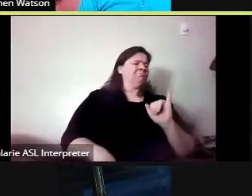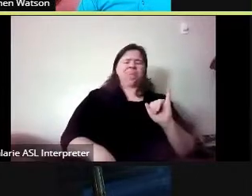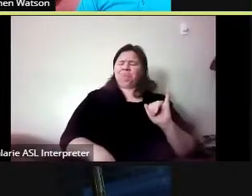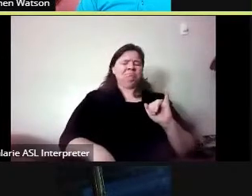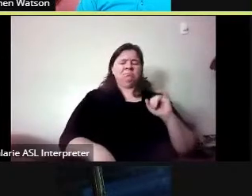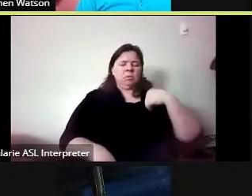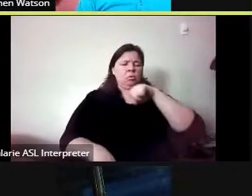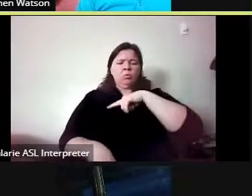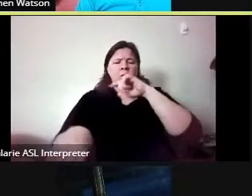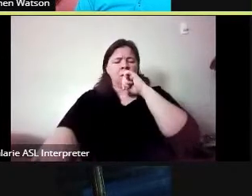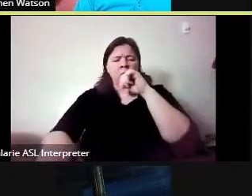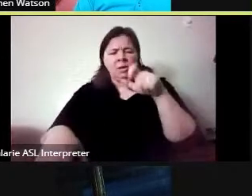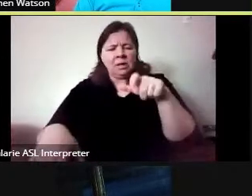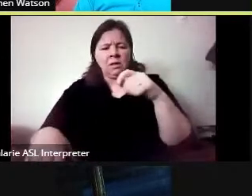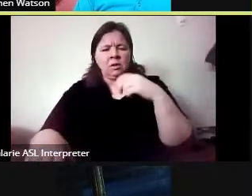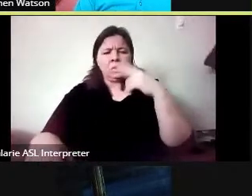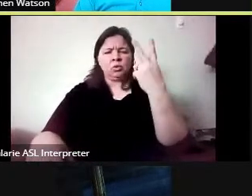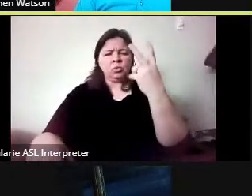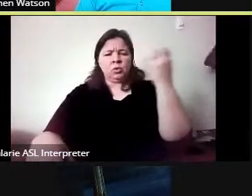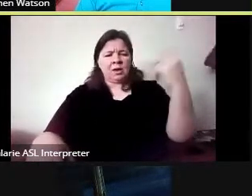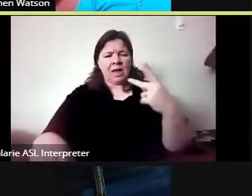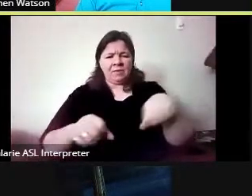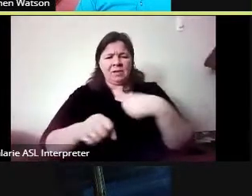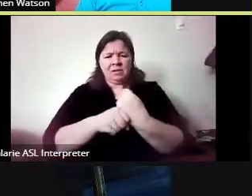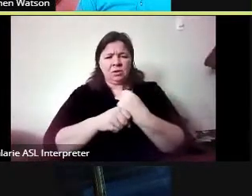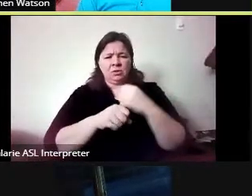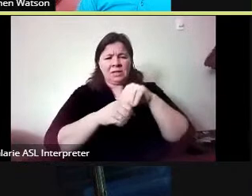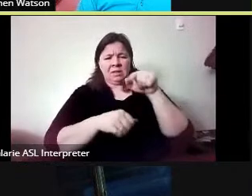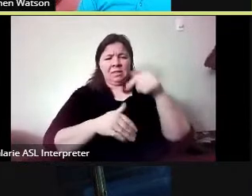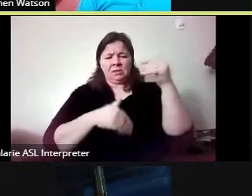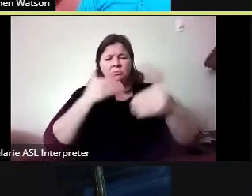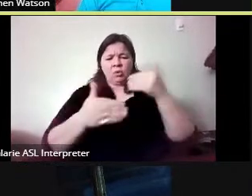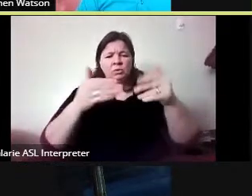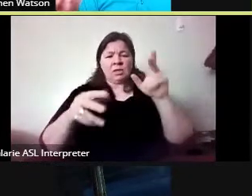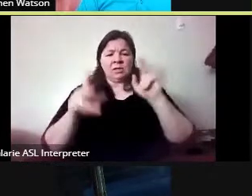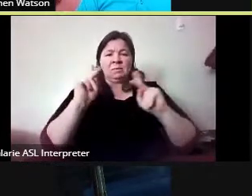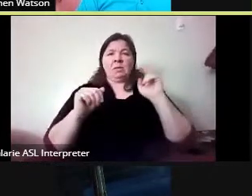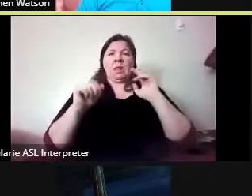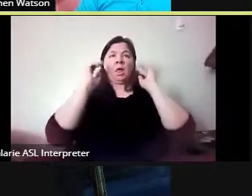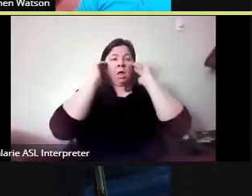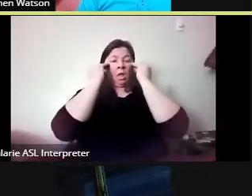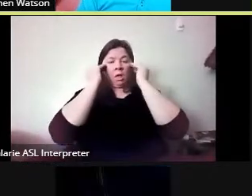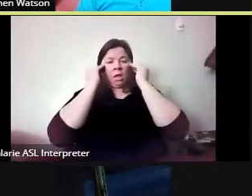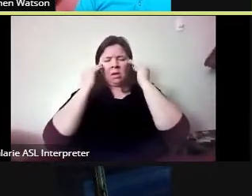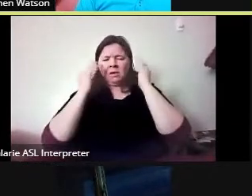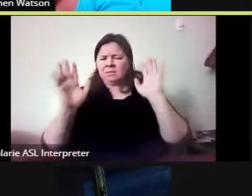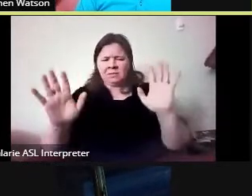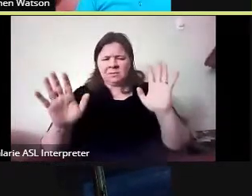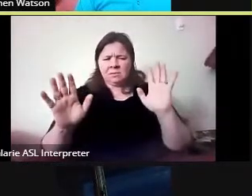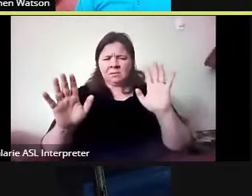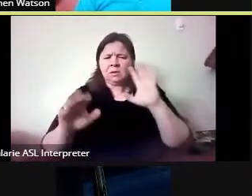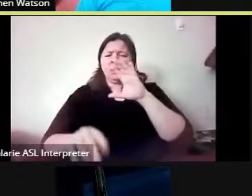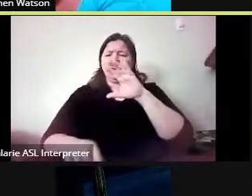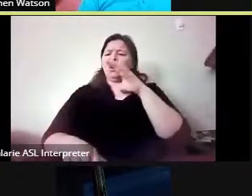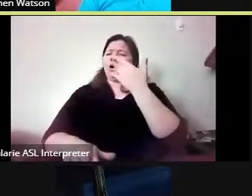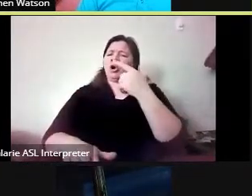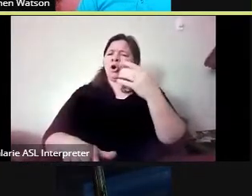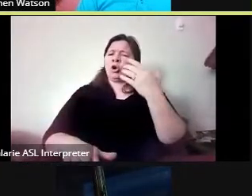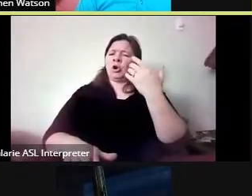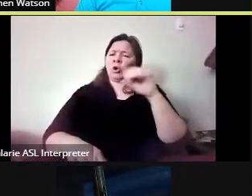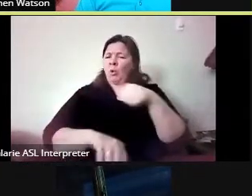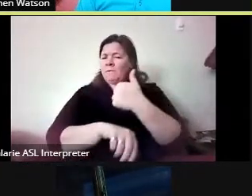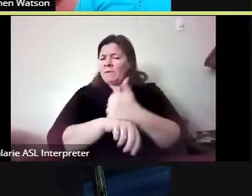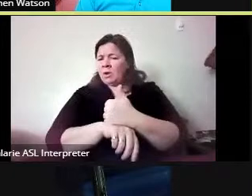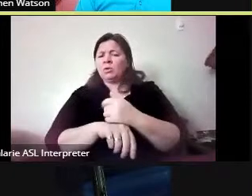time, 2.5 years in to this process, for anybody who is a founder to be anxious. If